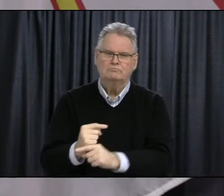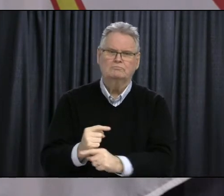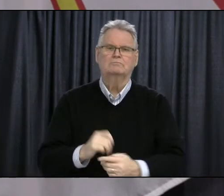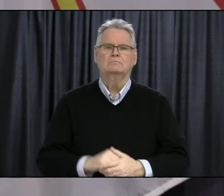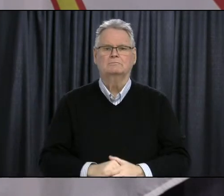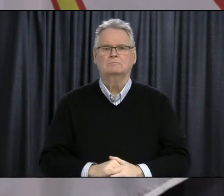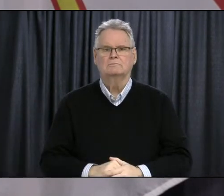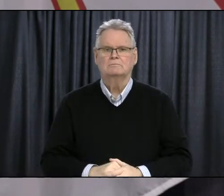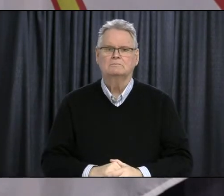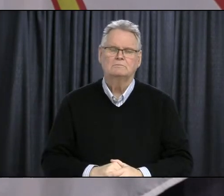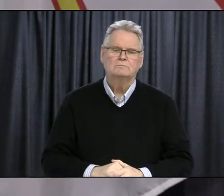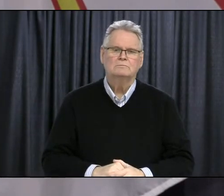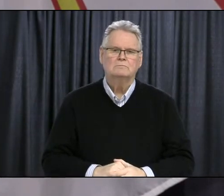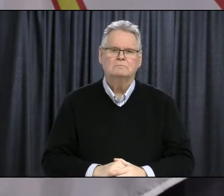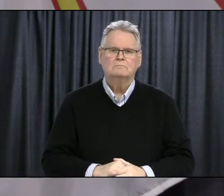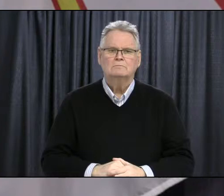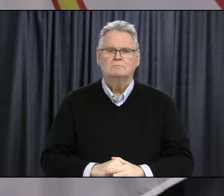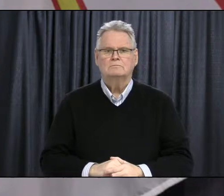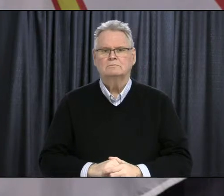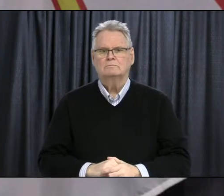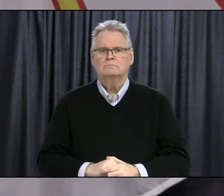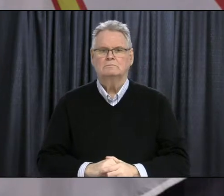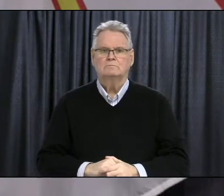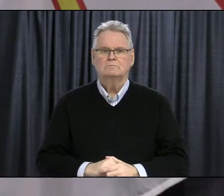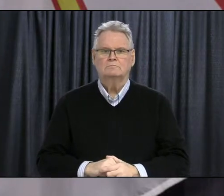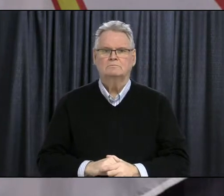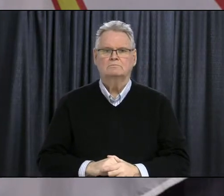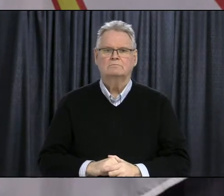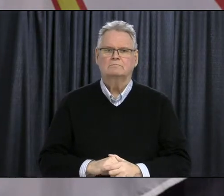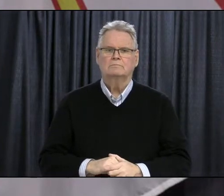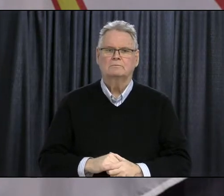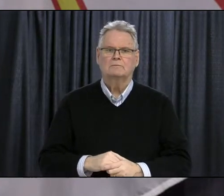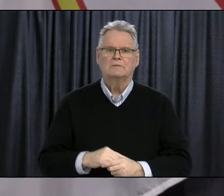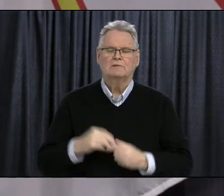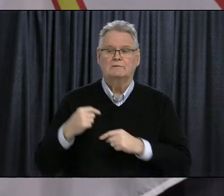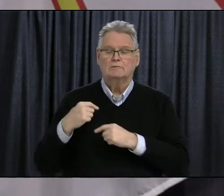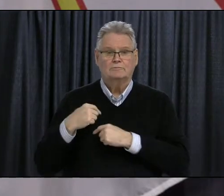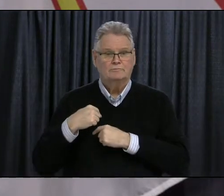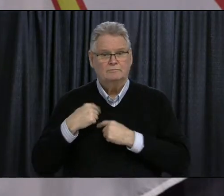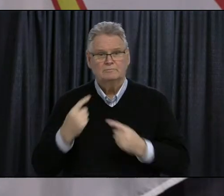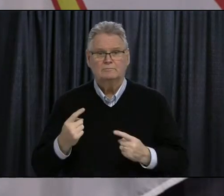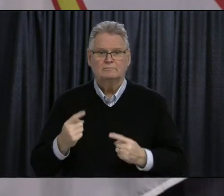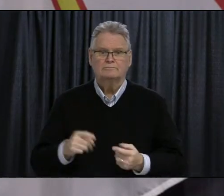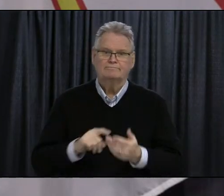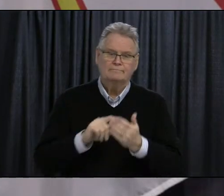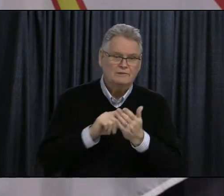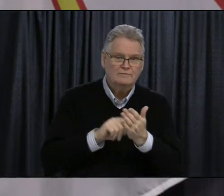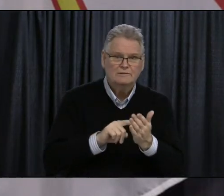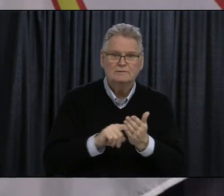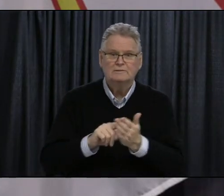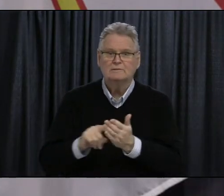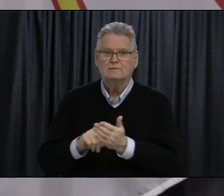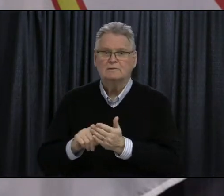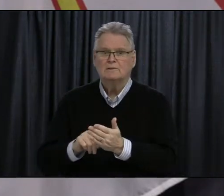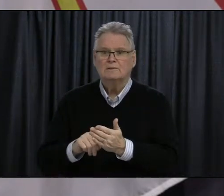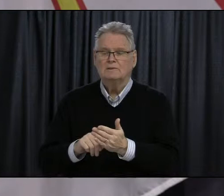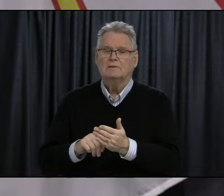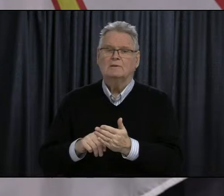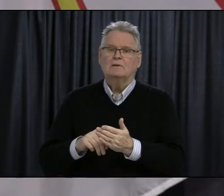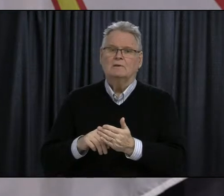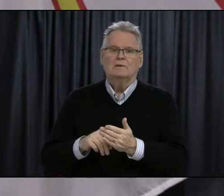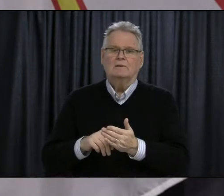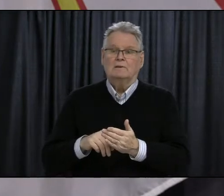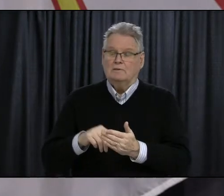moment our investigation hasn't brought us to a place where we feel we need to make those kinds of declarations, that we've been able to